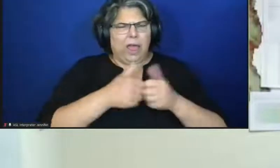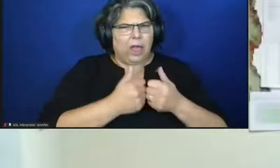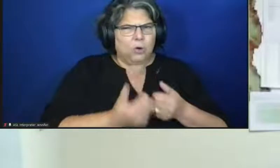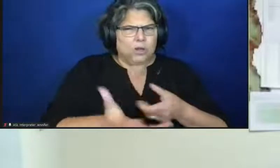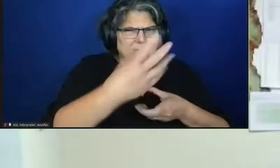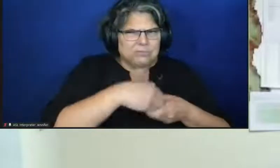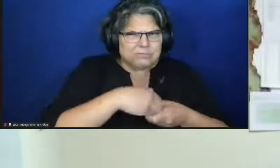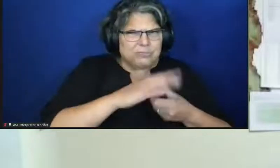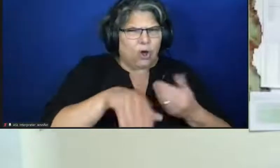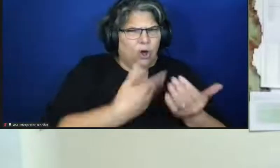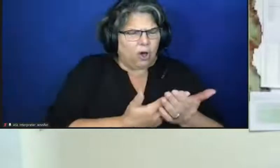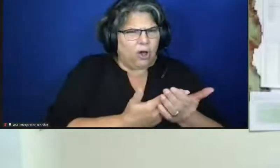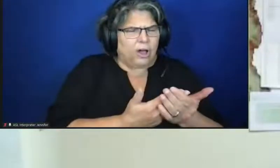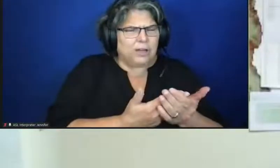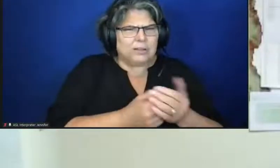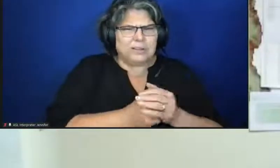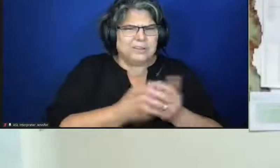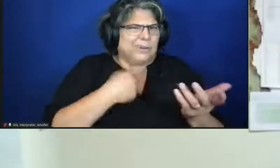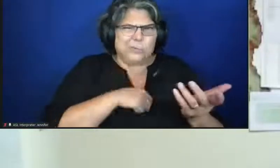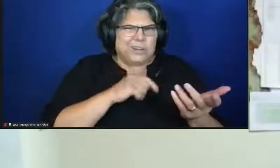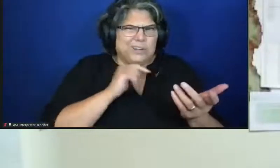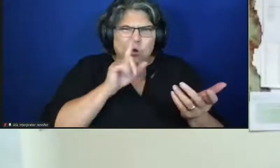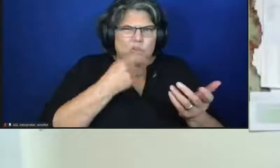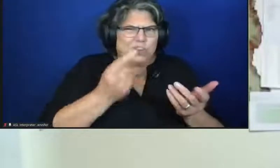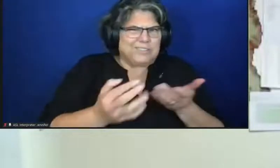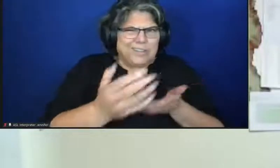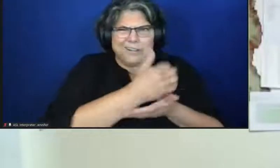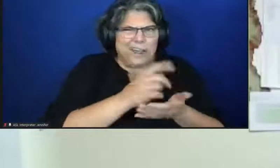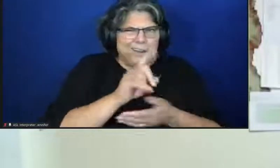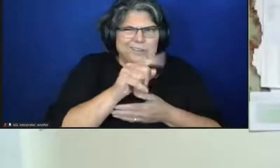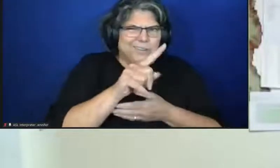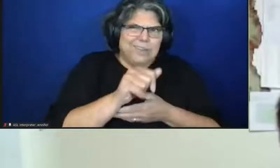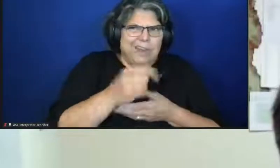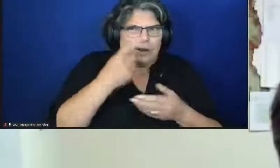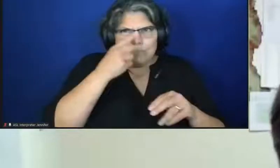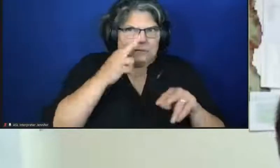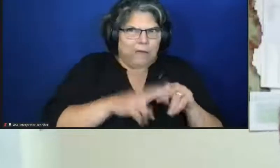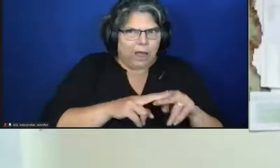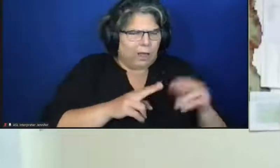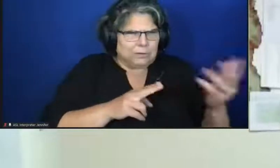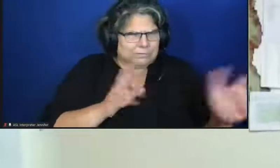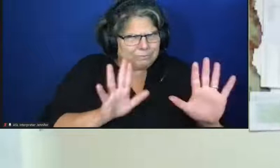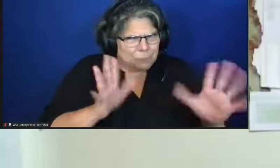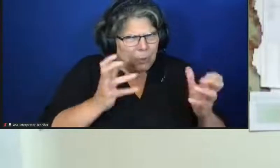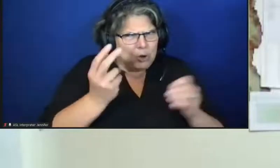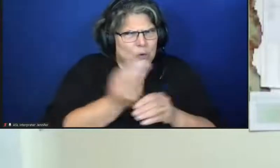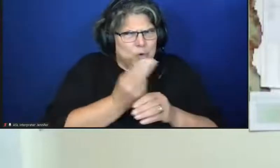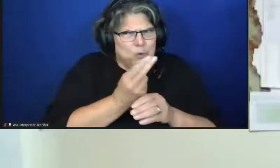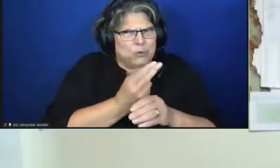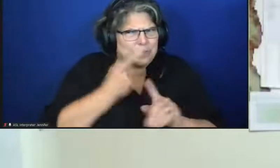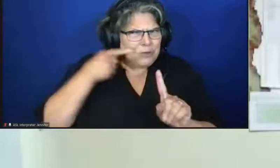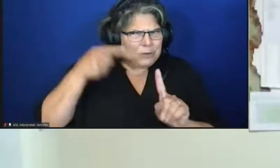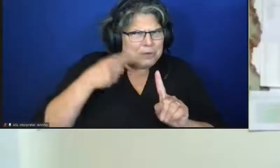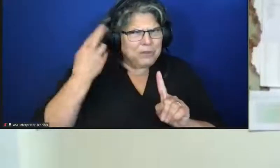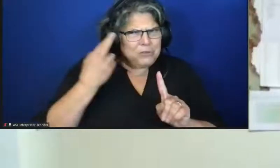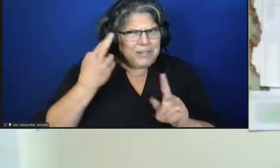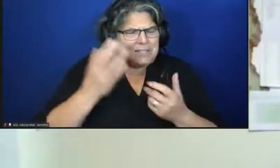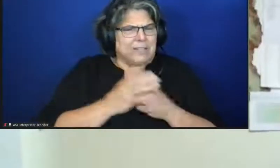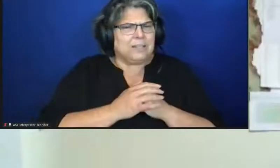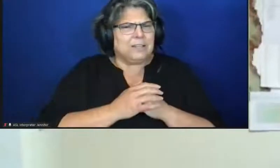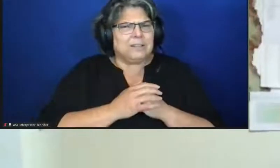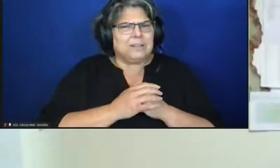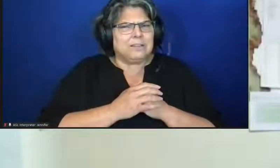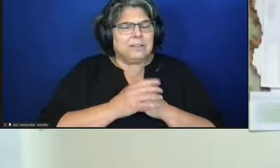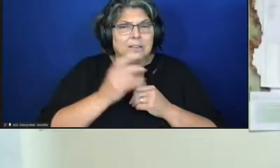they will, we don't just collect the data for its own sake, but then we want to use it in a certain way. So when they decide whether